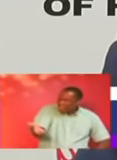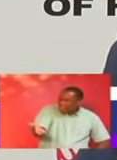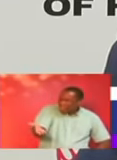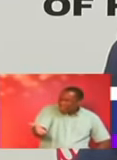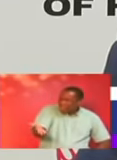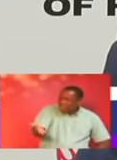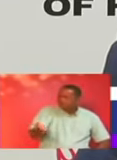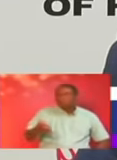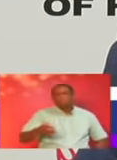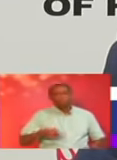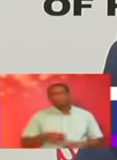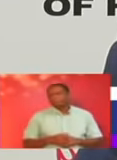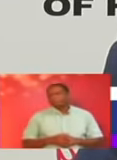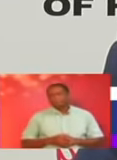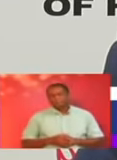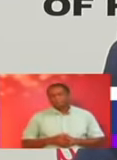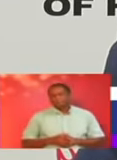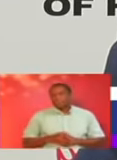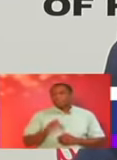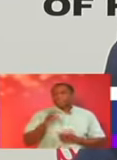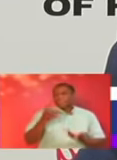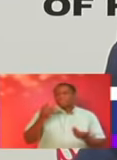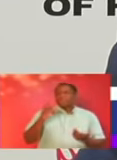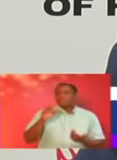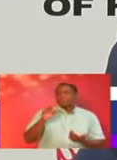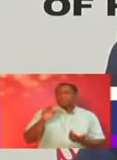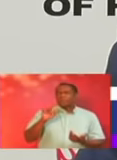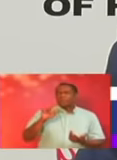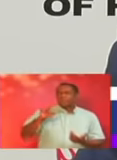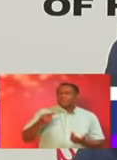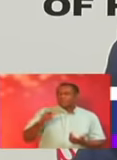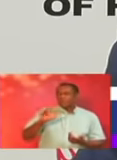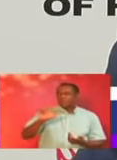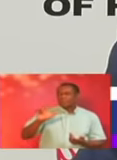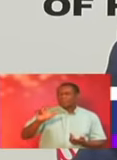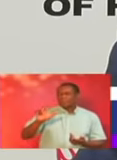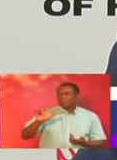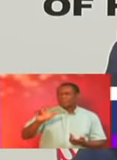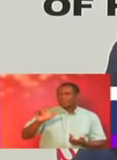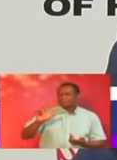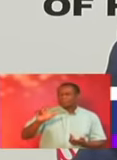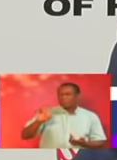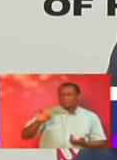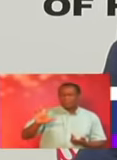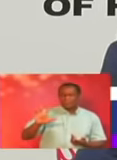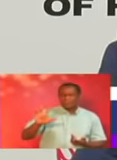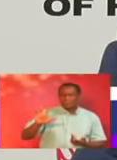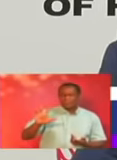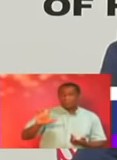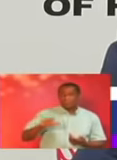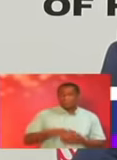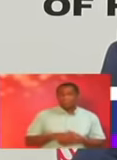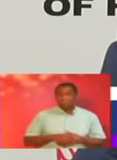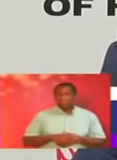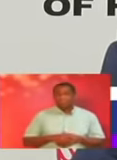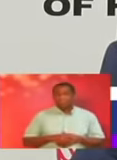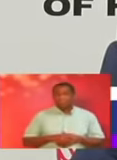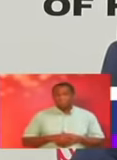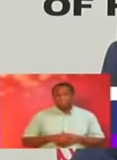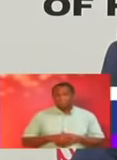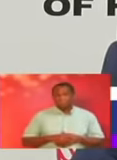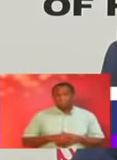those are the figures I could remember off the top of my head. But what the population and all